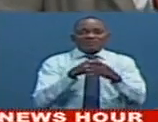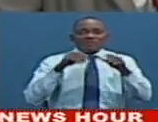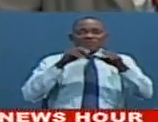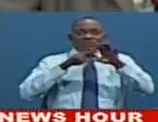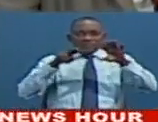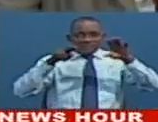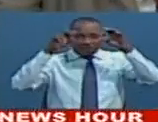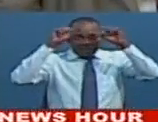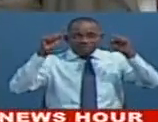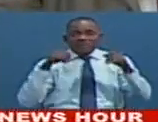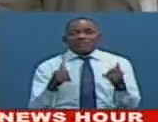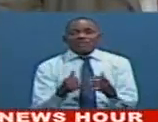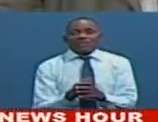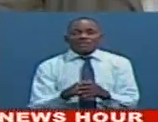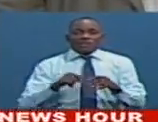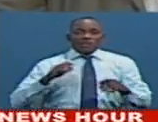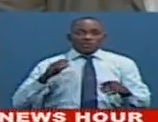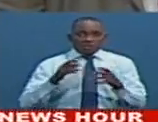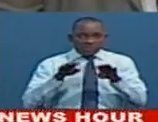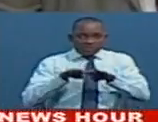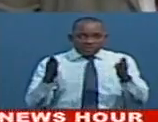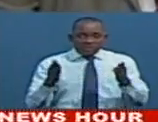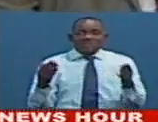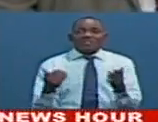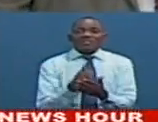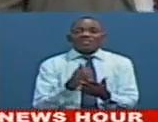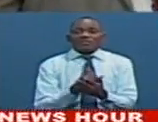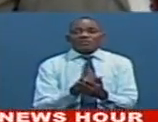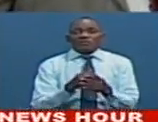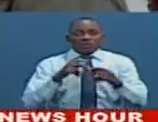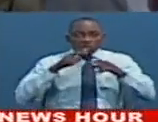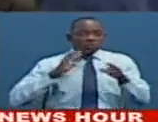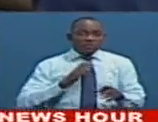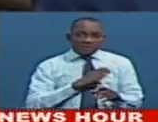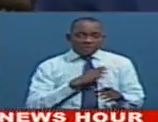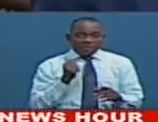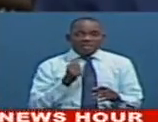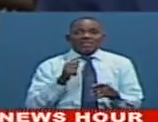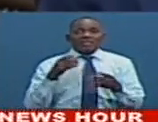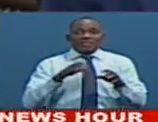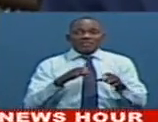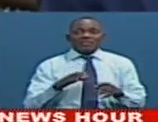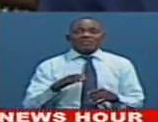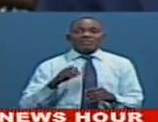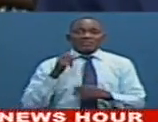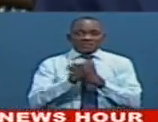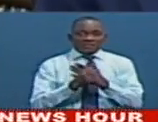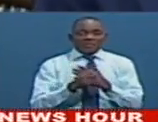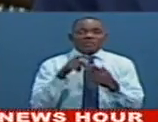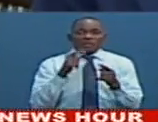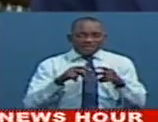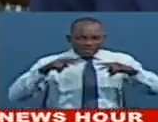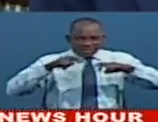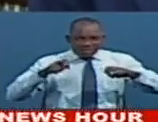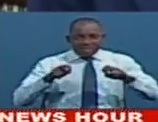The inauguration of the Commission of Enquiry into the creation of the new regions follows an advice by the Council of State after it had